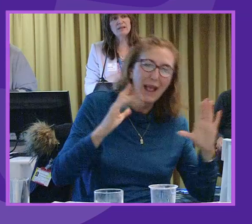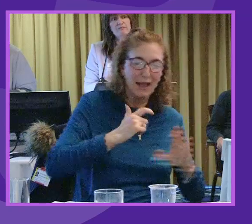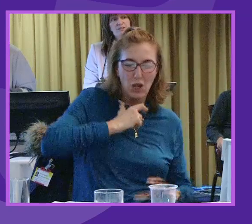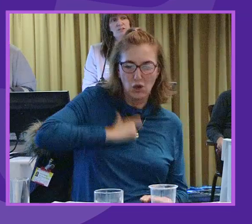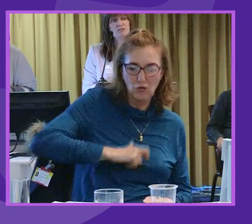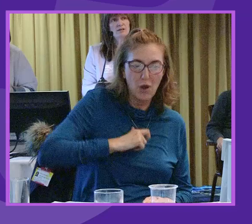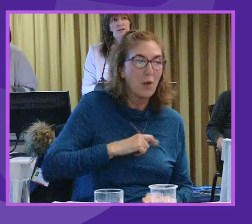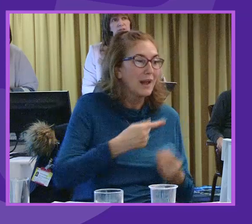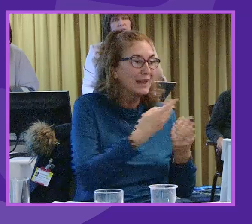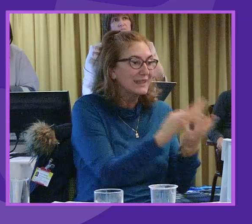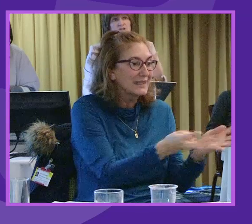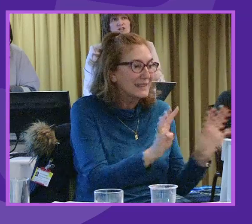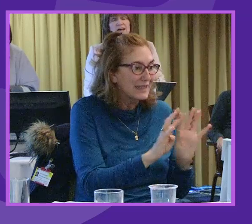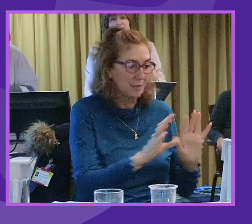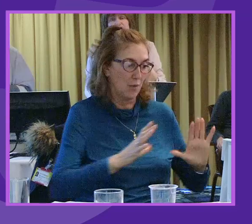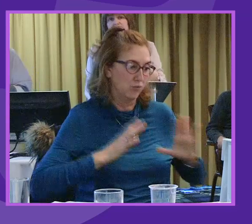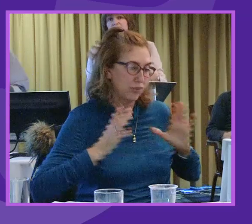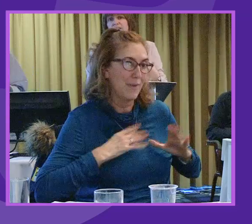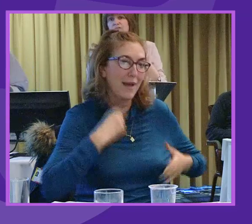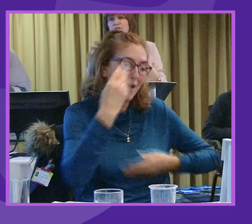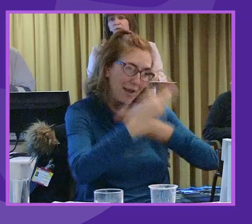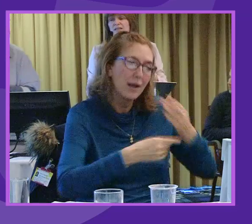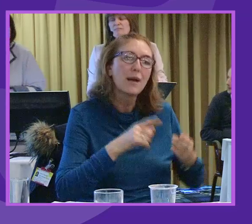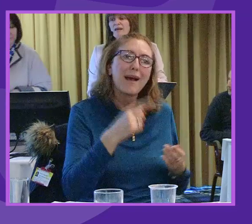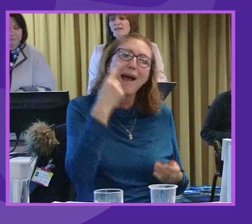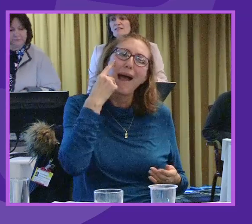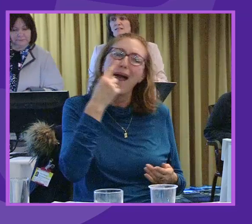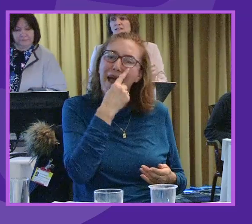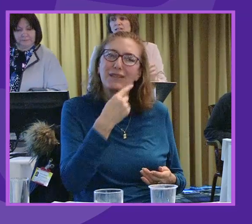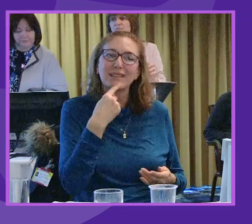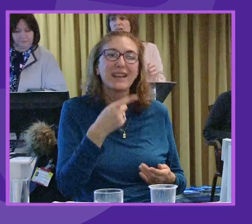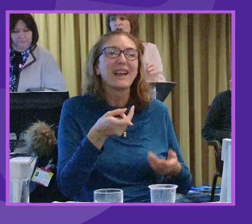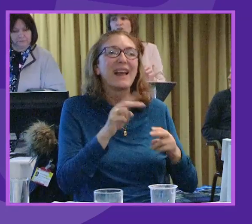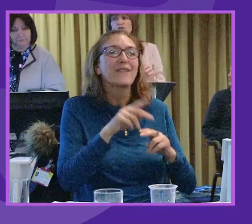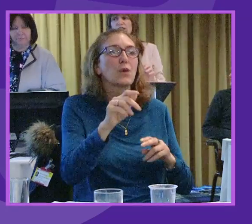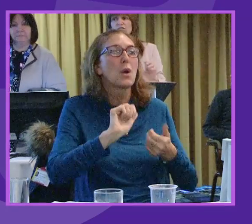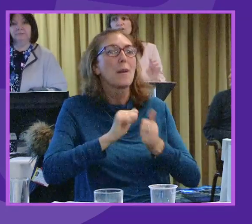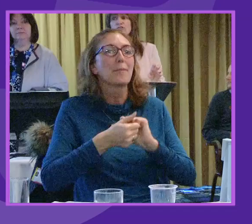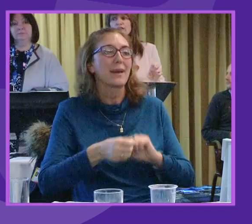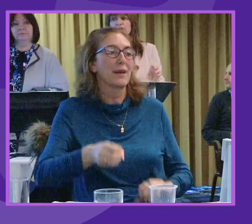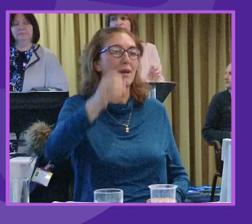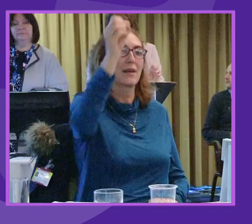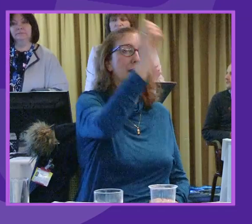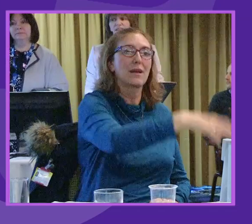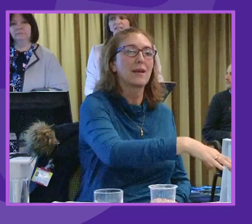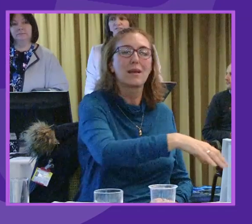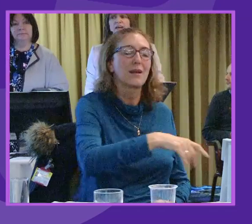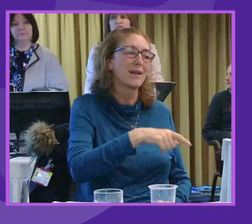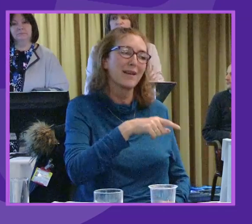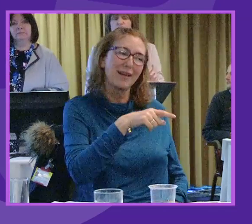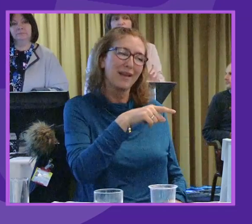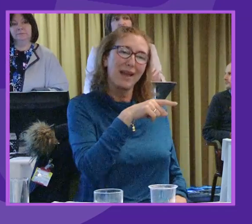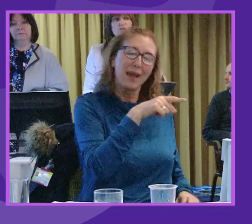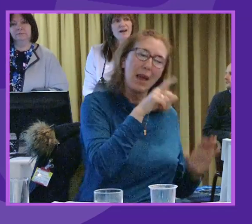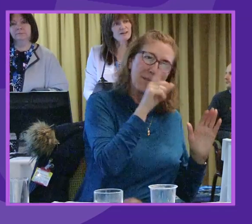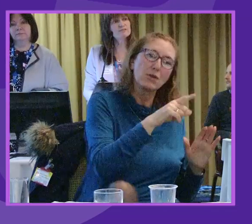do? Preparing teams. The evidence suggests that if you place peers into teams that aren't